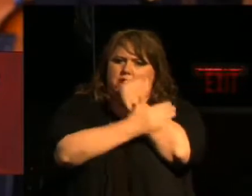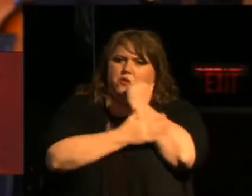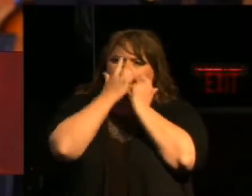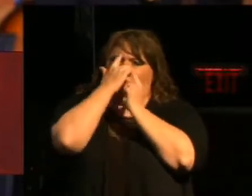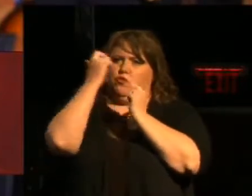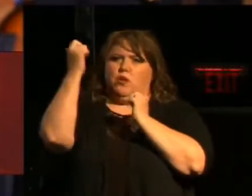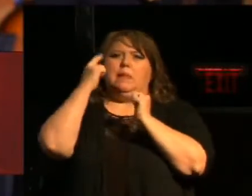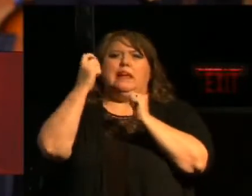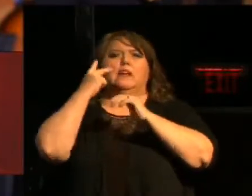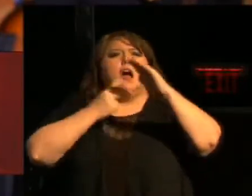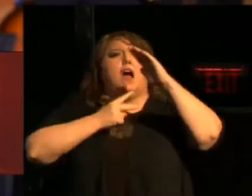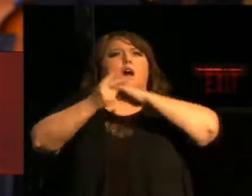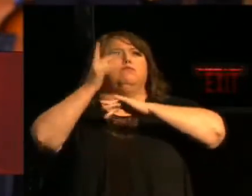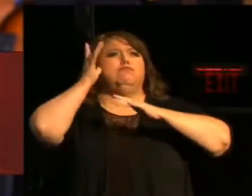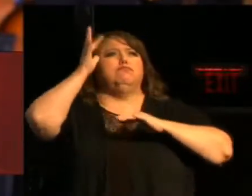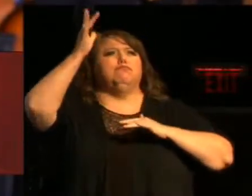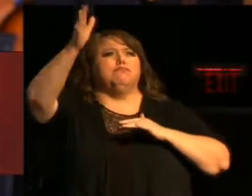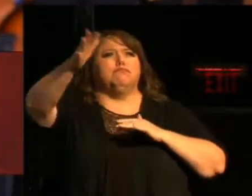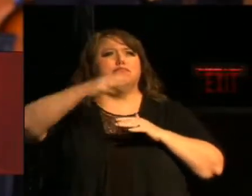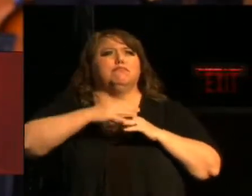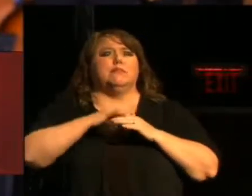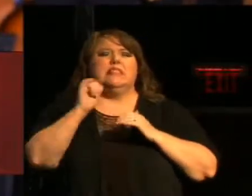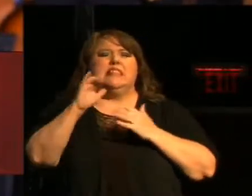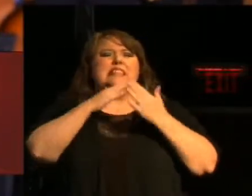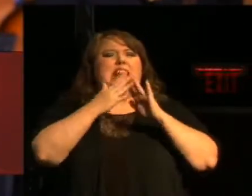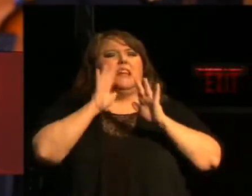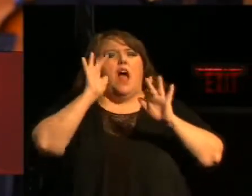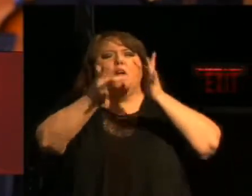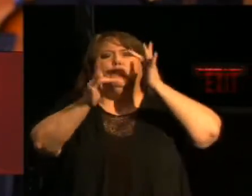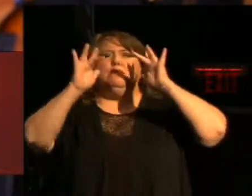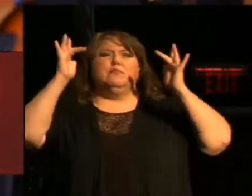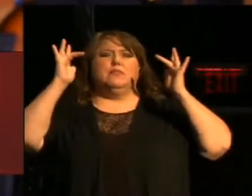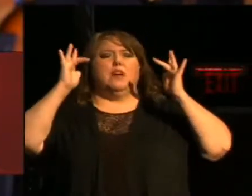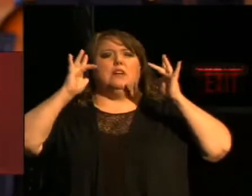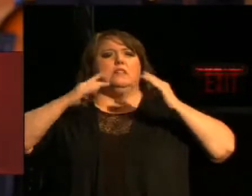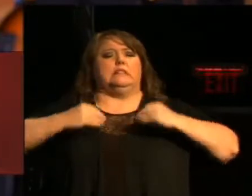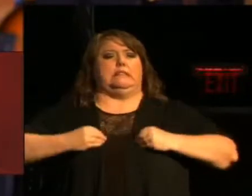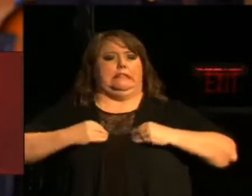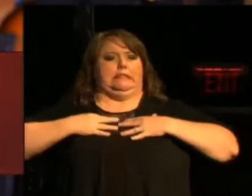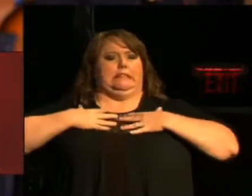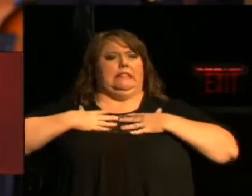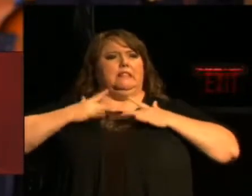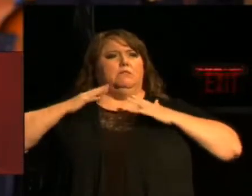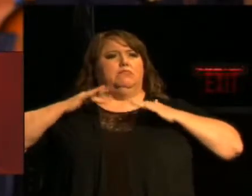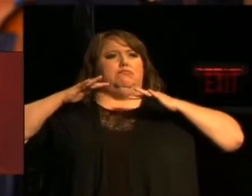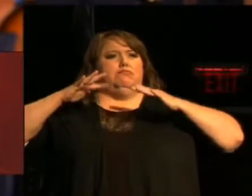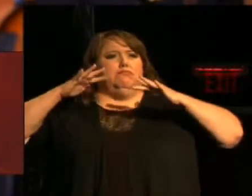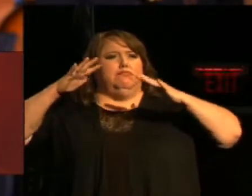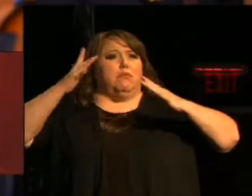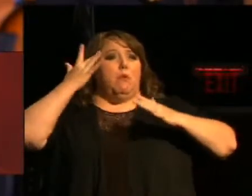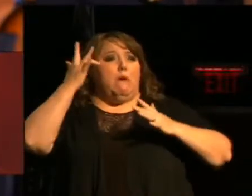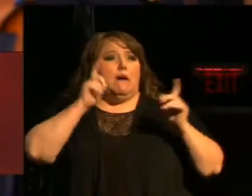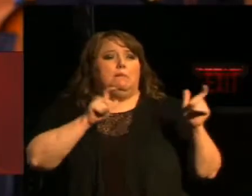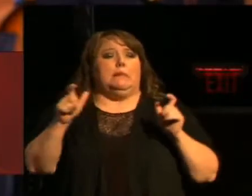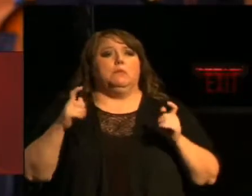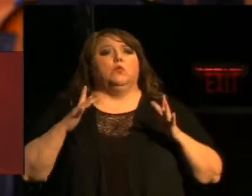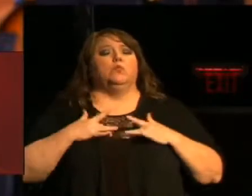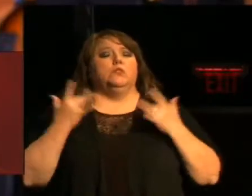What I learned from East Texas, what I learned from music, and what I learned from those 4th of July jam sessions every year, I